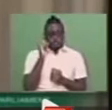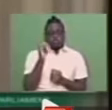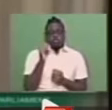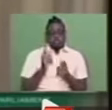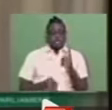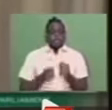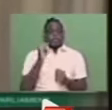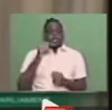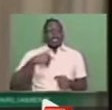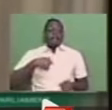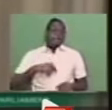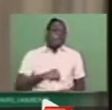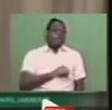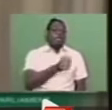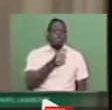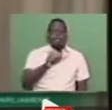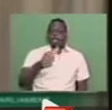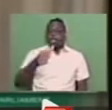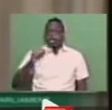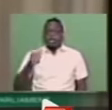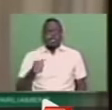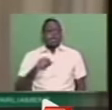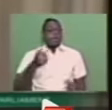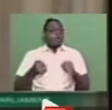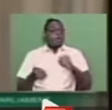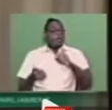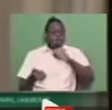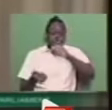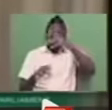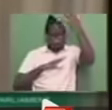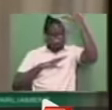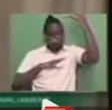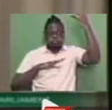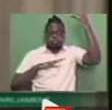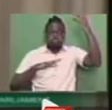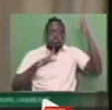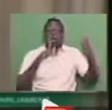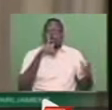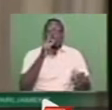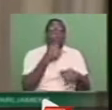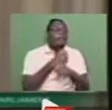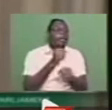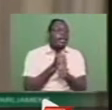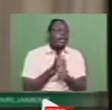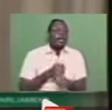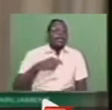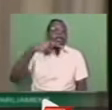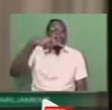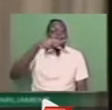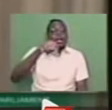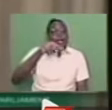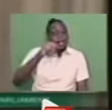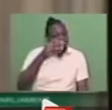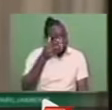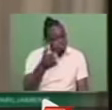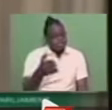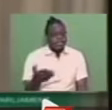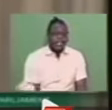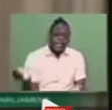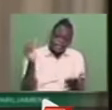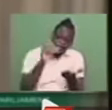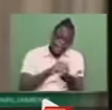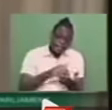estate. Madam Speaker, for the first time in our nation's history, so many petrochemical plants